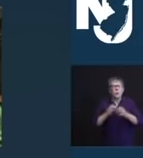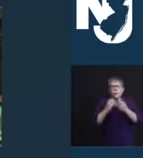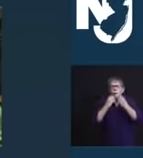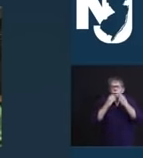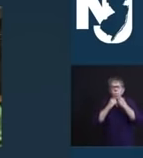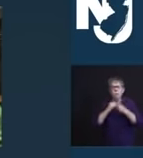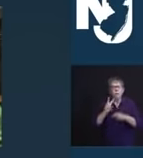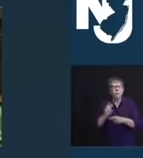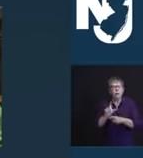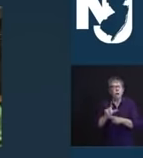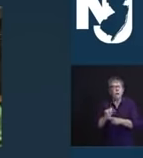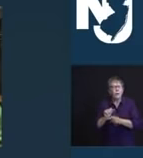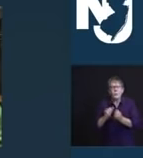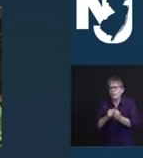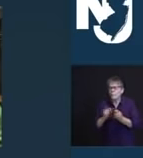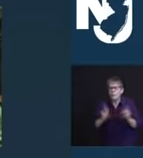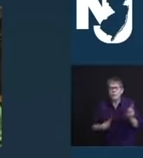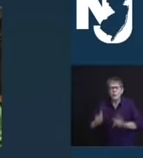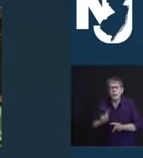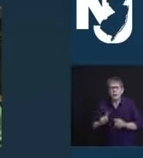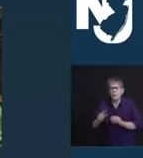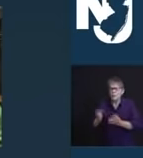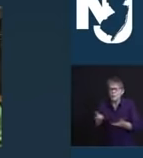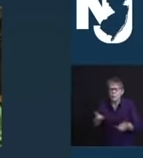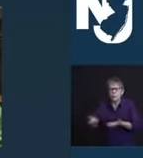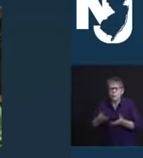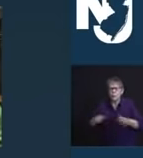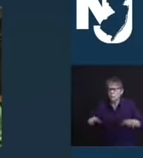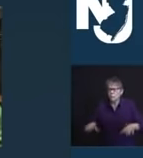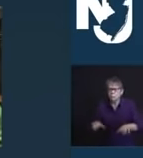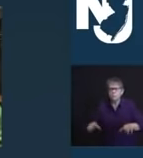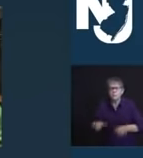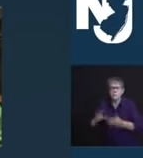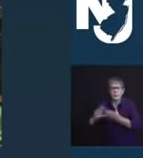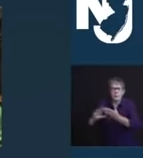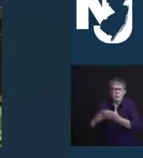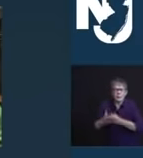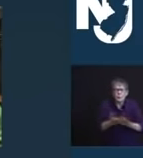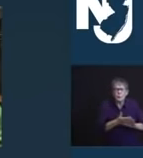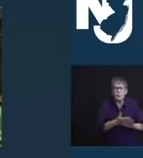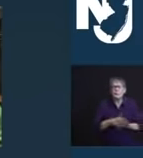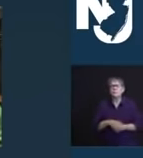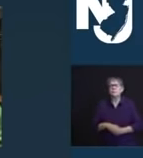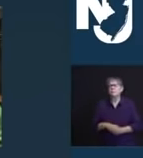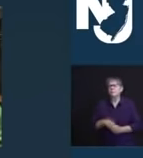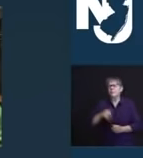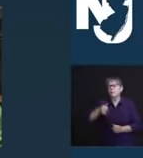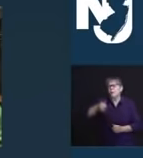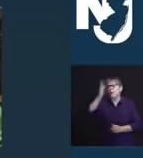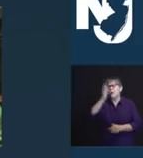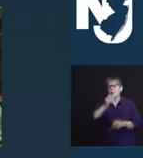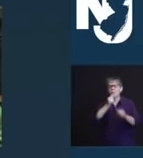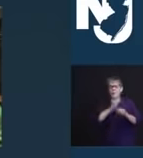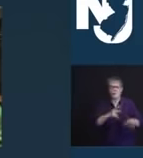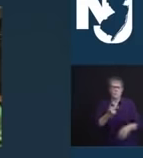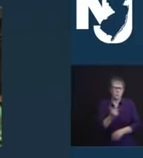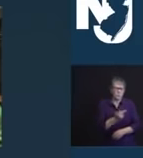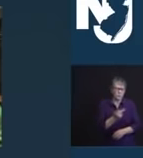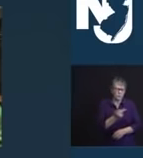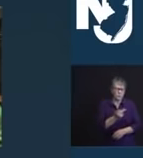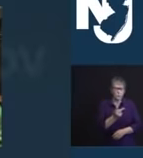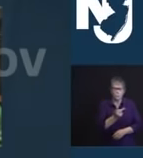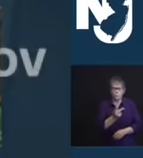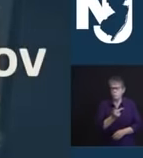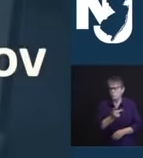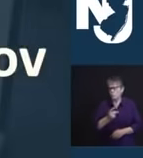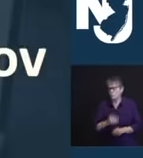their state, and to our nation. God bless each of them and watch over their families they leave behind. So